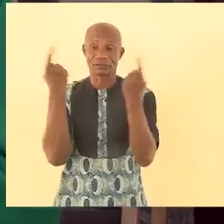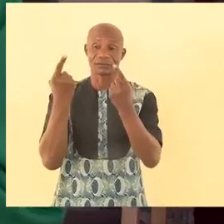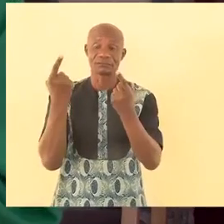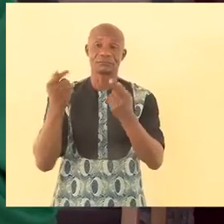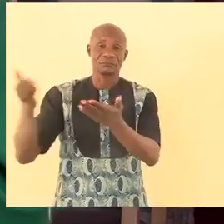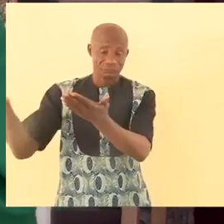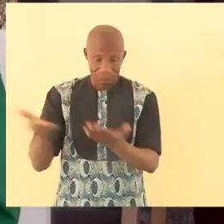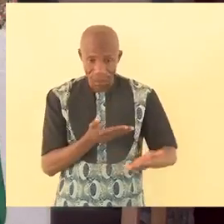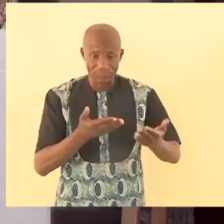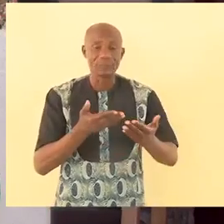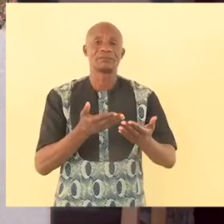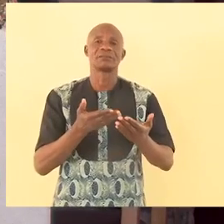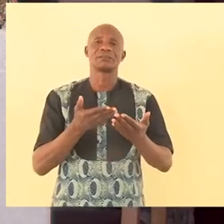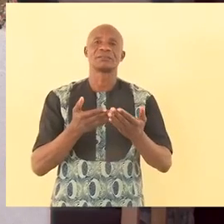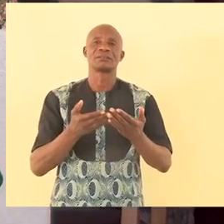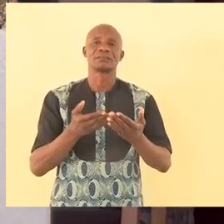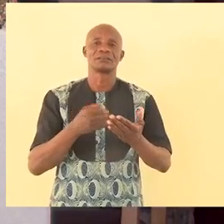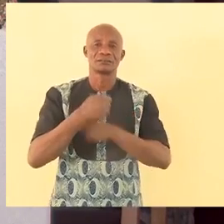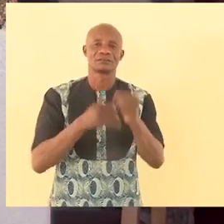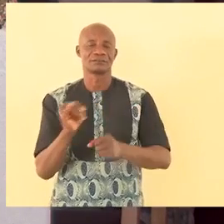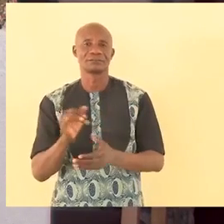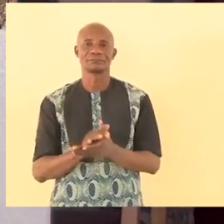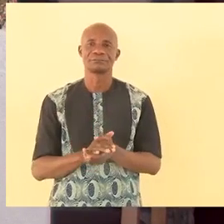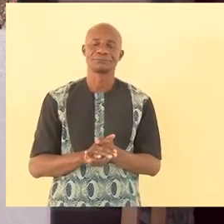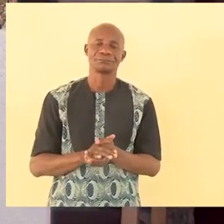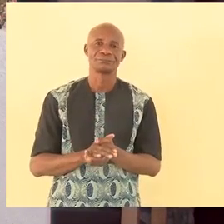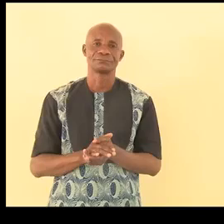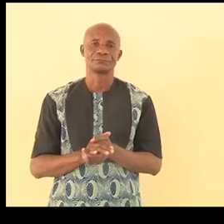causes mourning in our soul that is too deep for words.